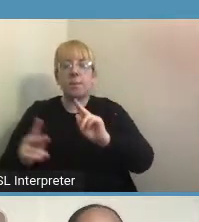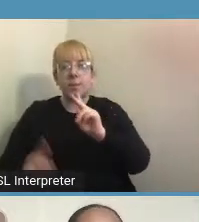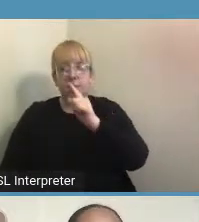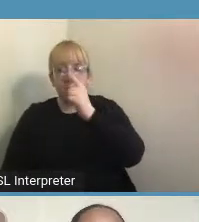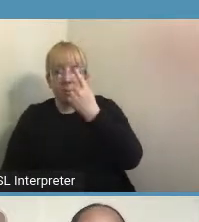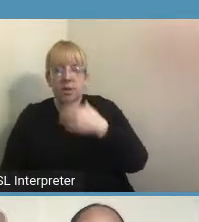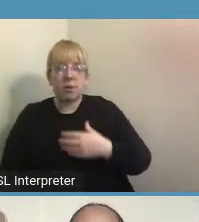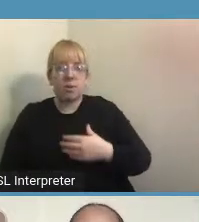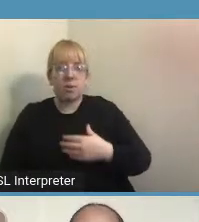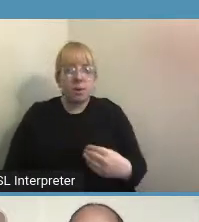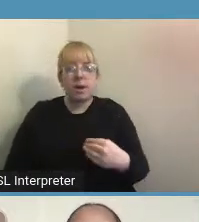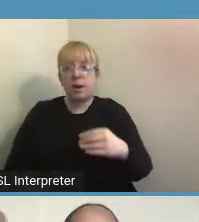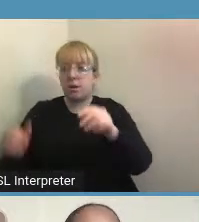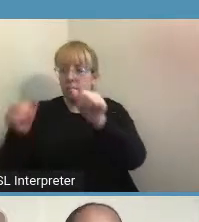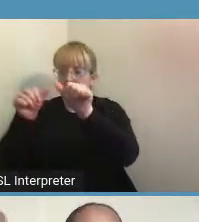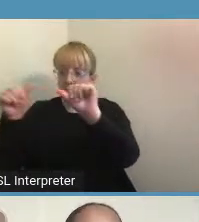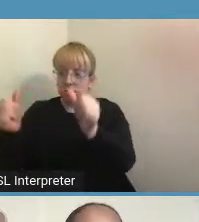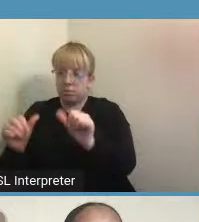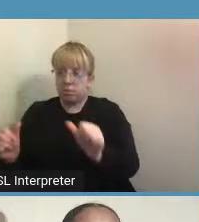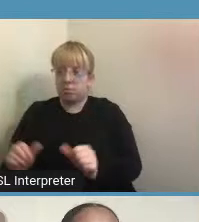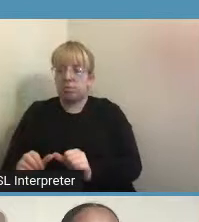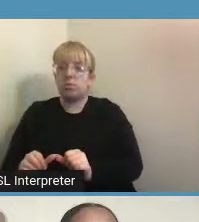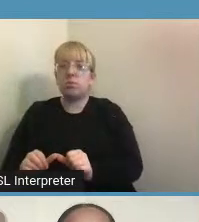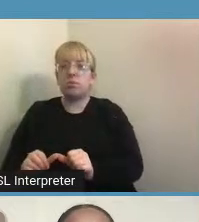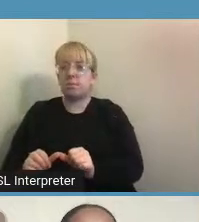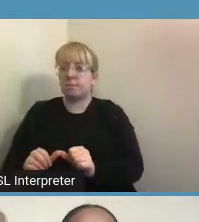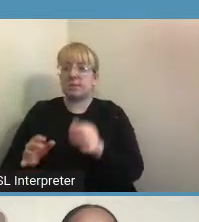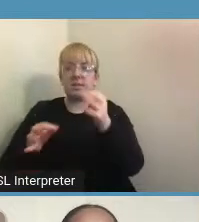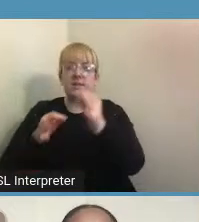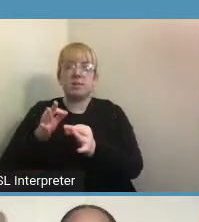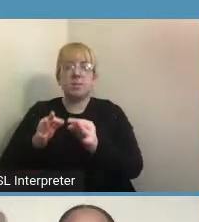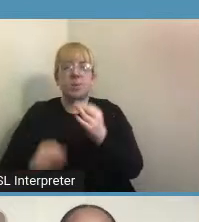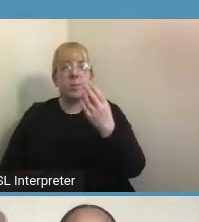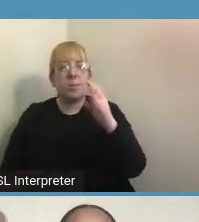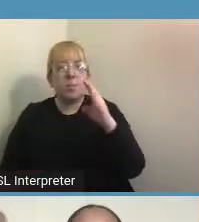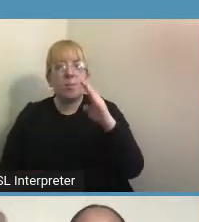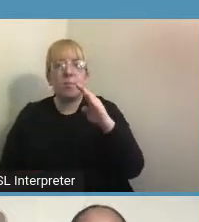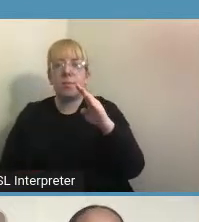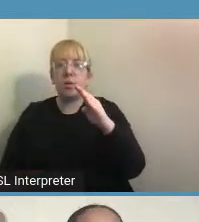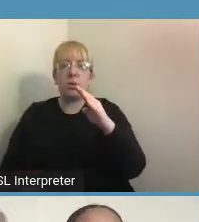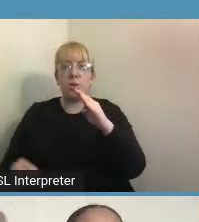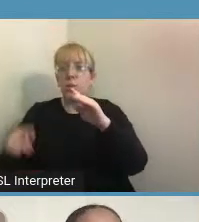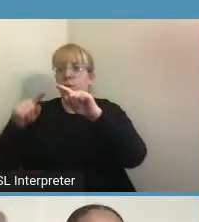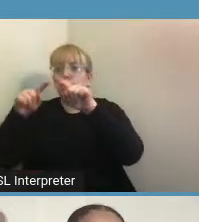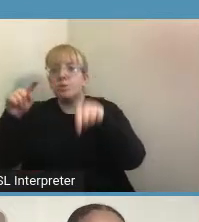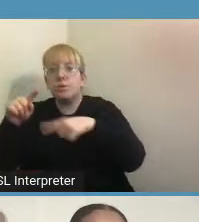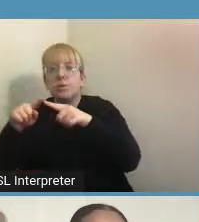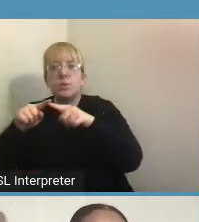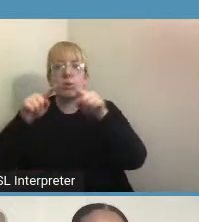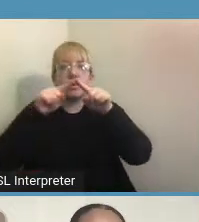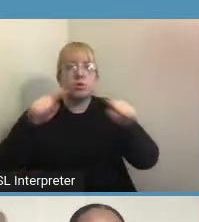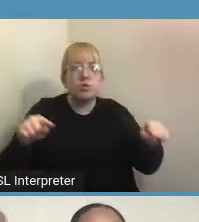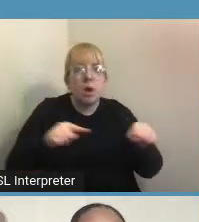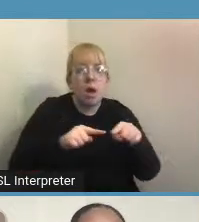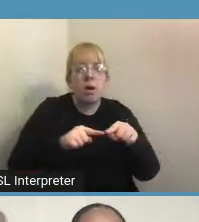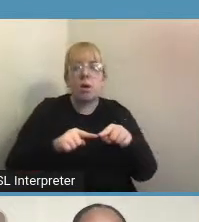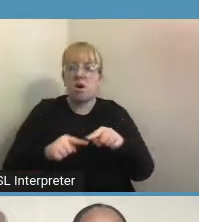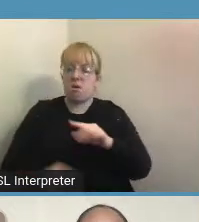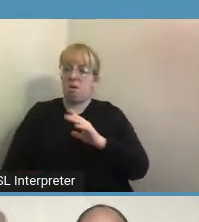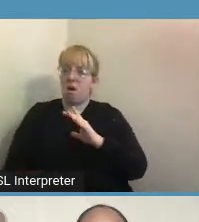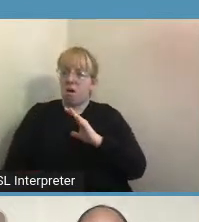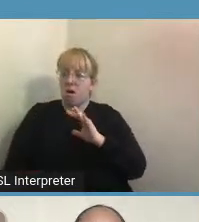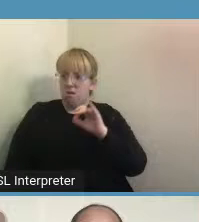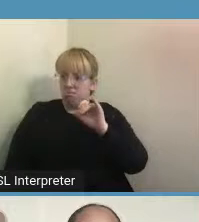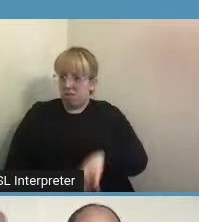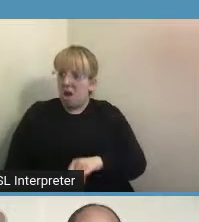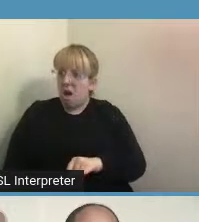and they just had simple blue shapes. And so I was like, oh my gosh, this would be great.